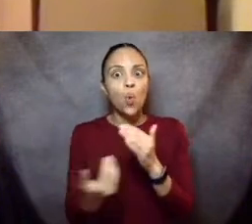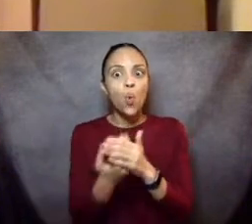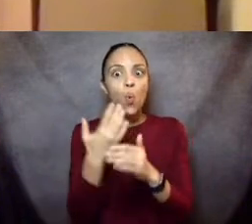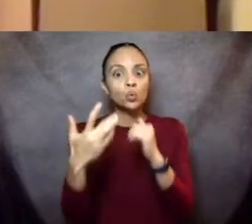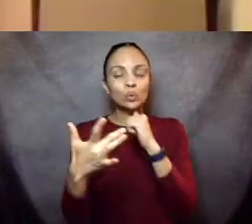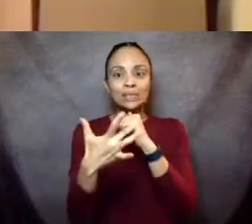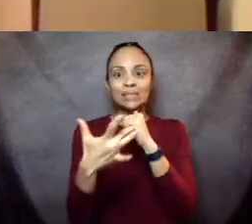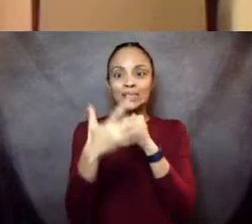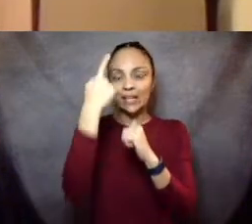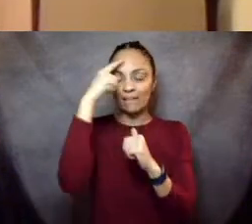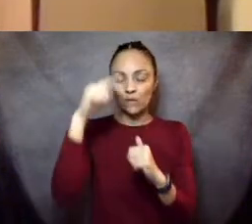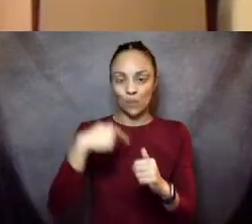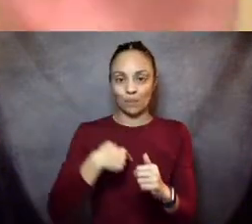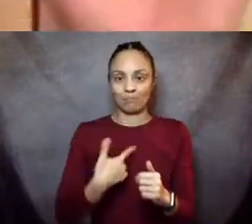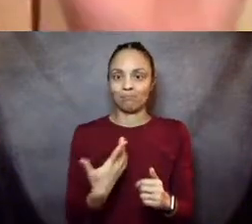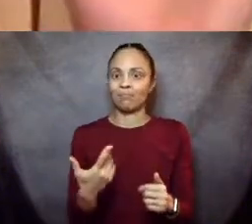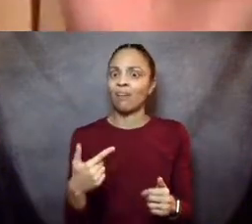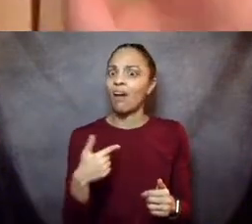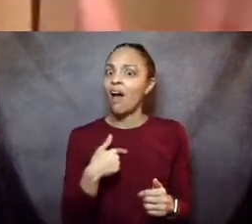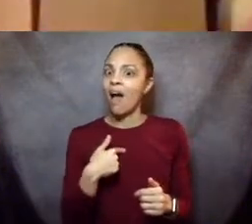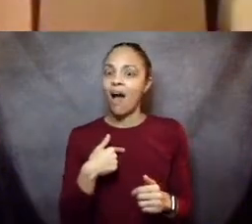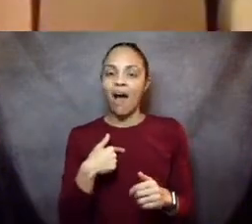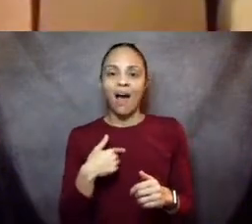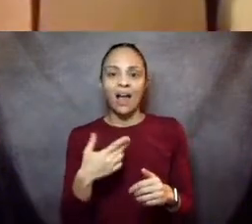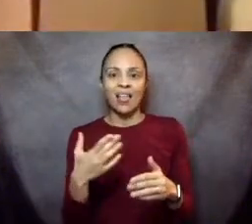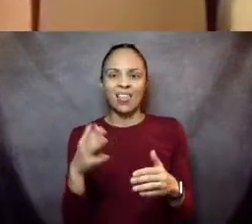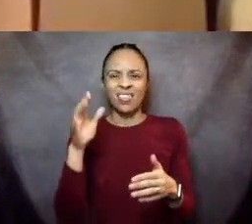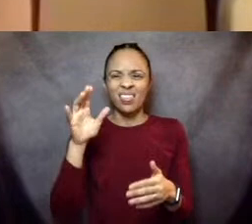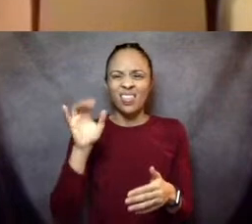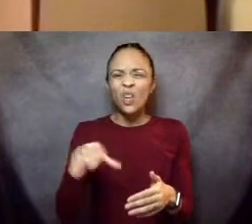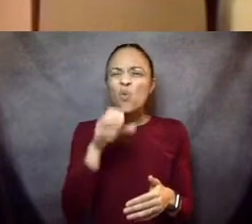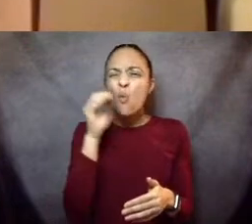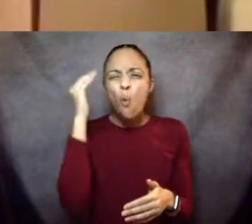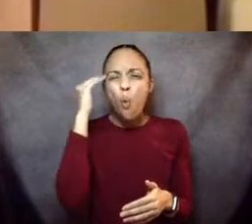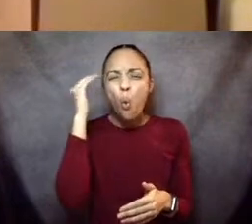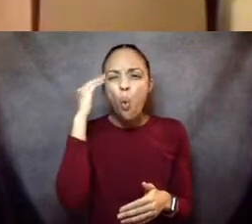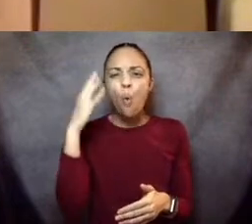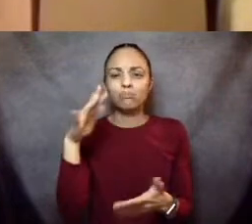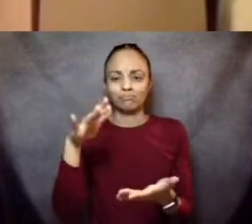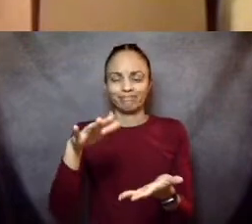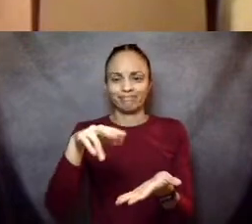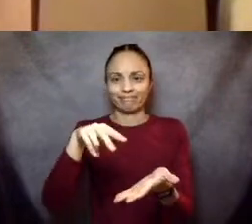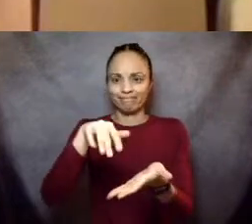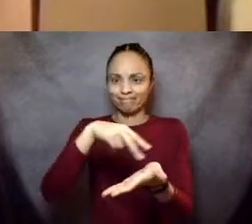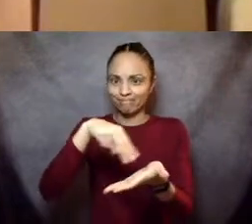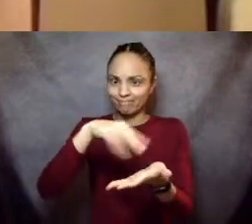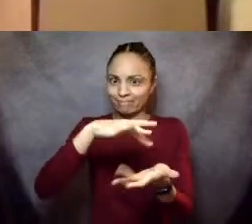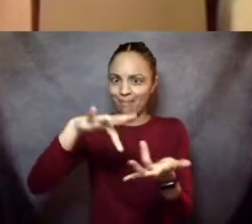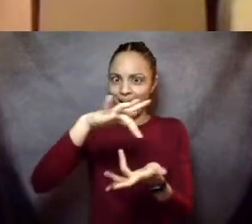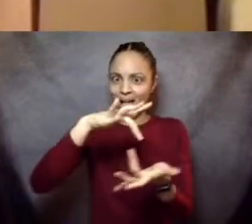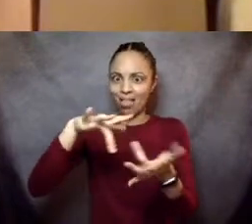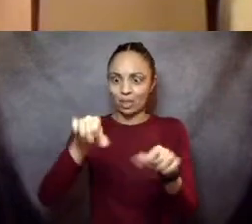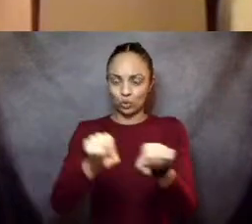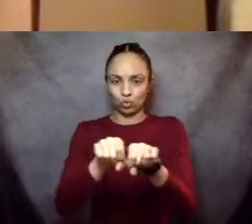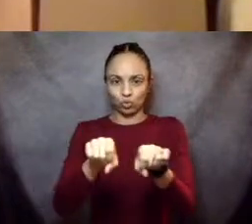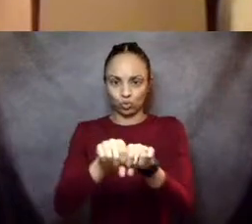the point shoes and my feet said, yes, thank you, God. And I discovered